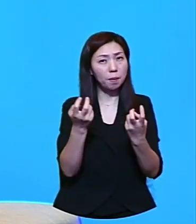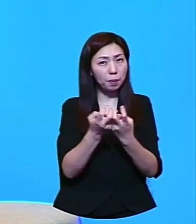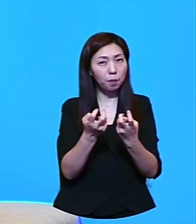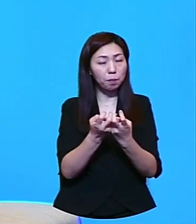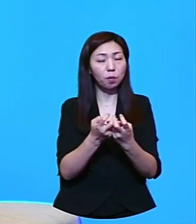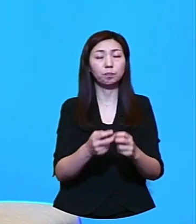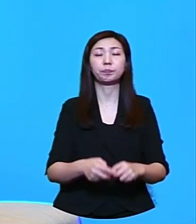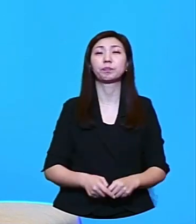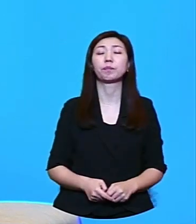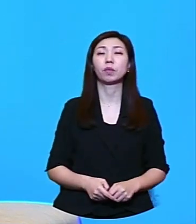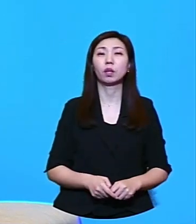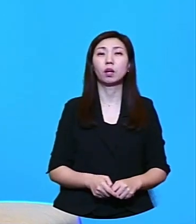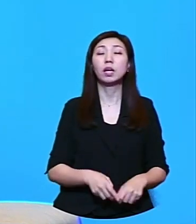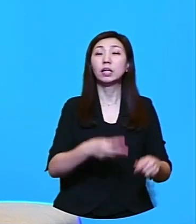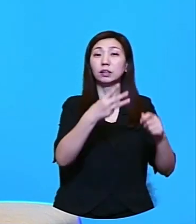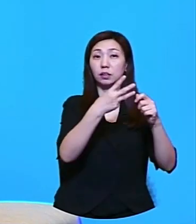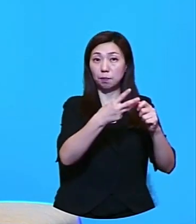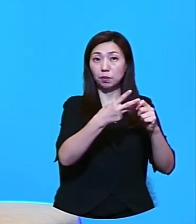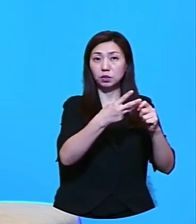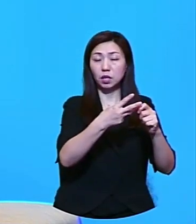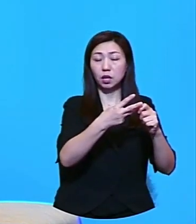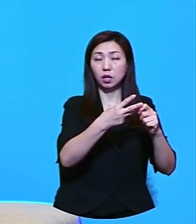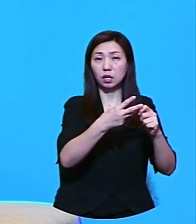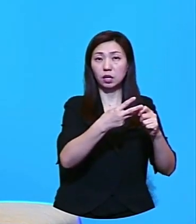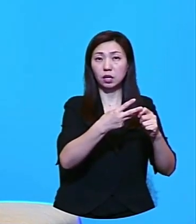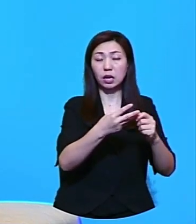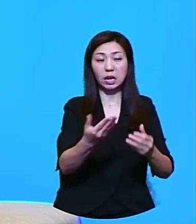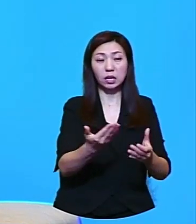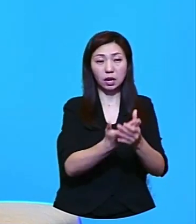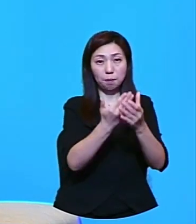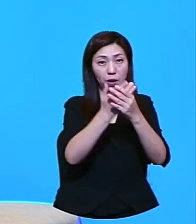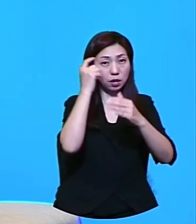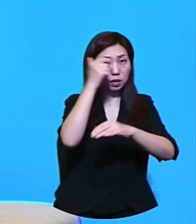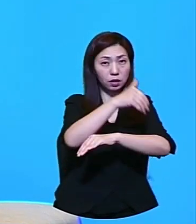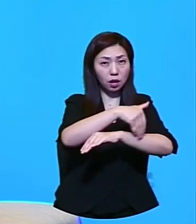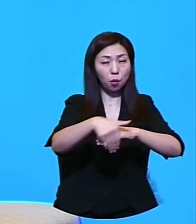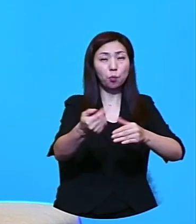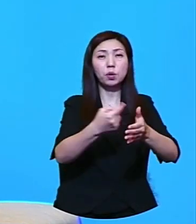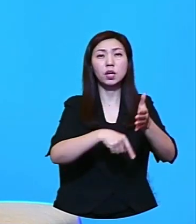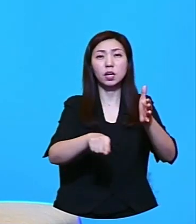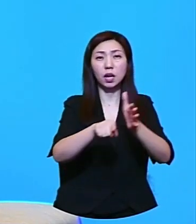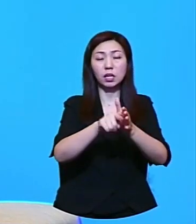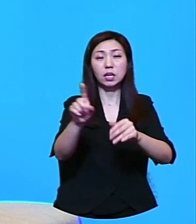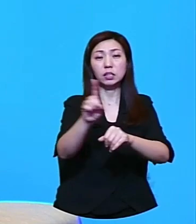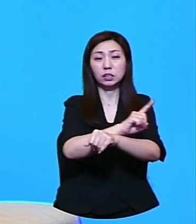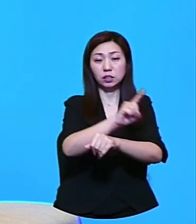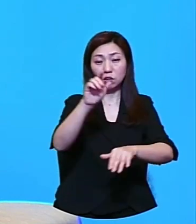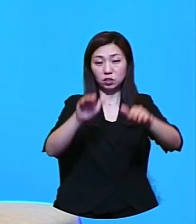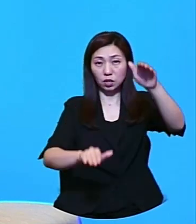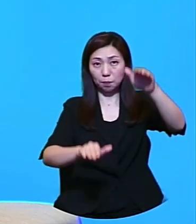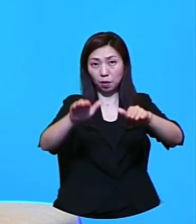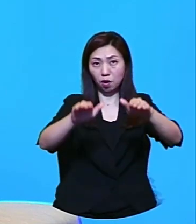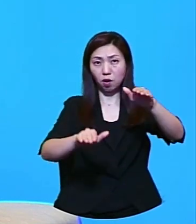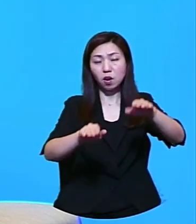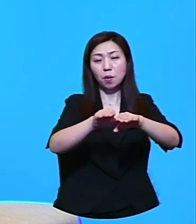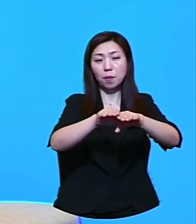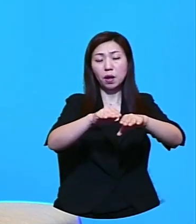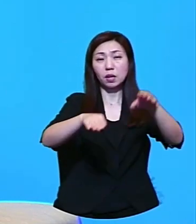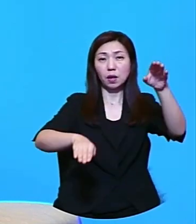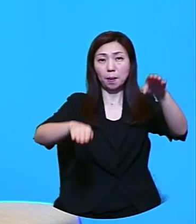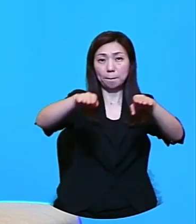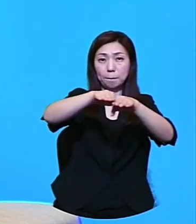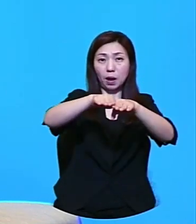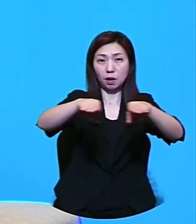development cooperation to resolve the digital divide and polarization in developing countries that may